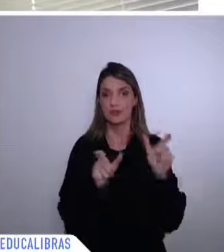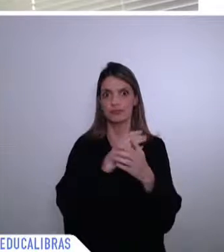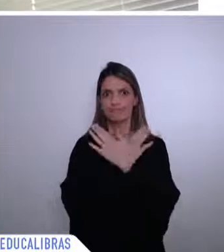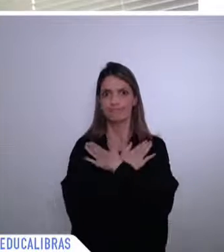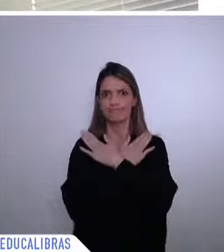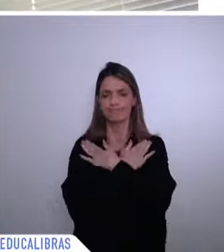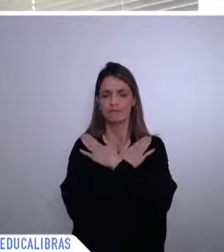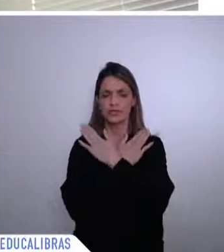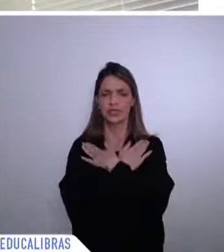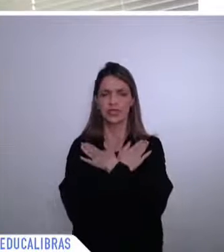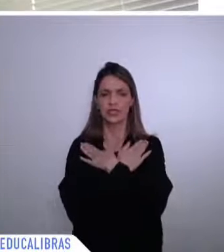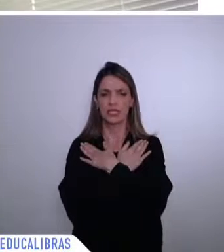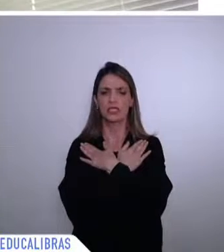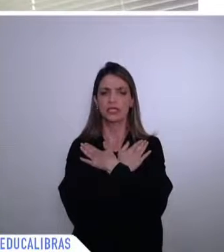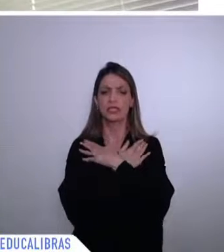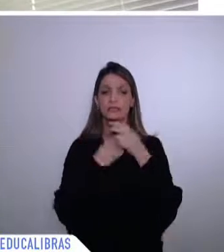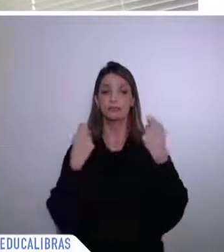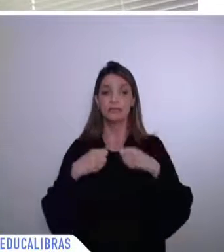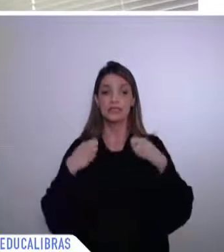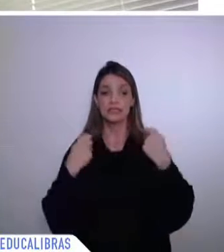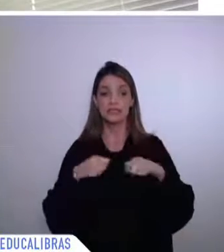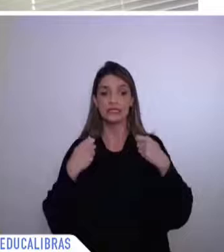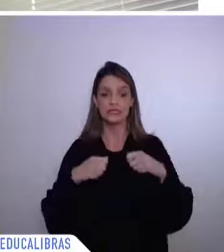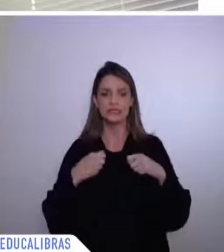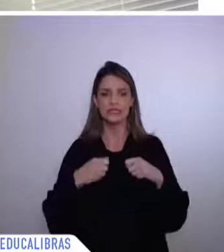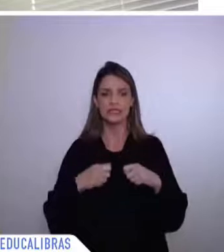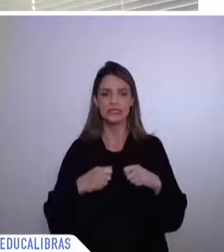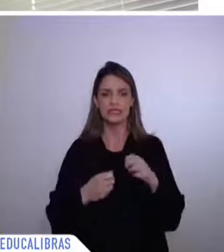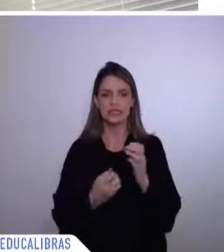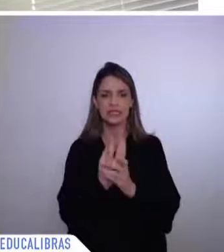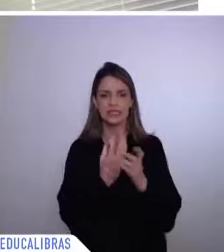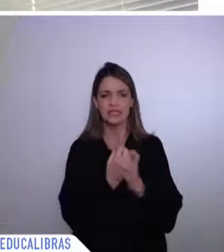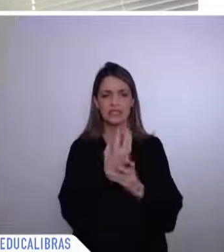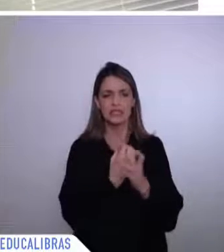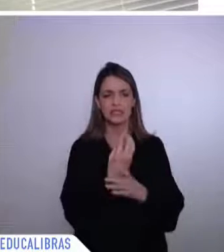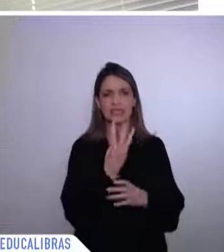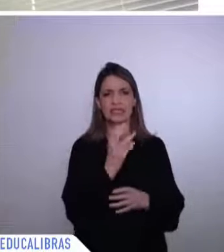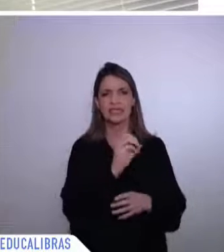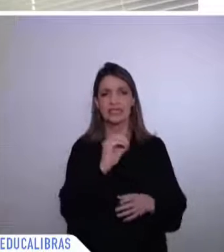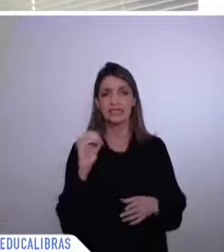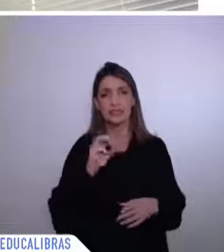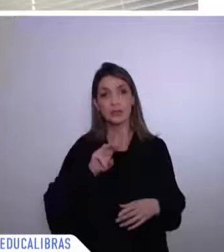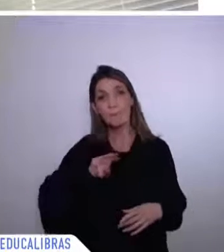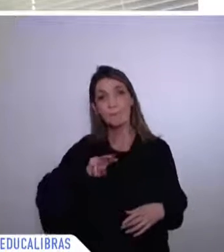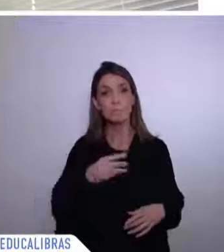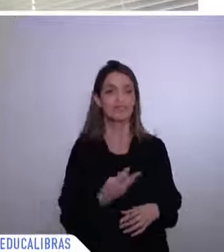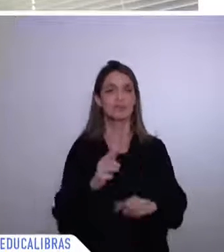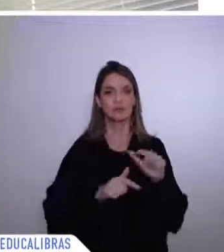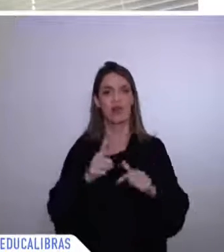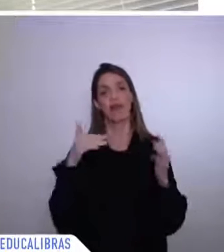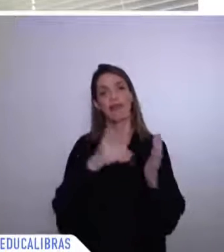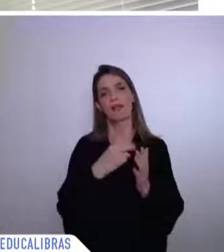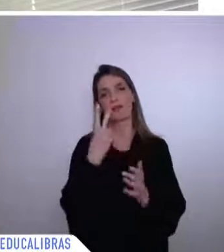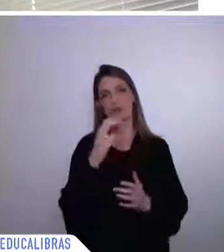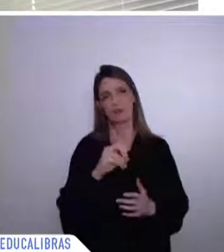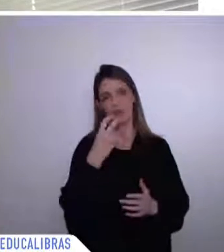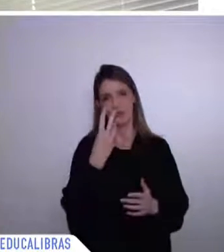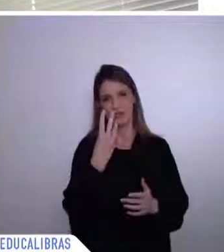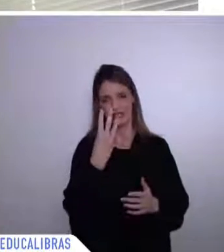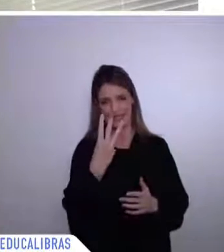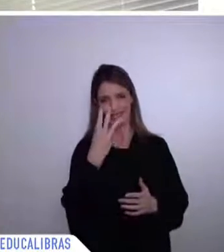million unemployed people back in the day, it was important to come up with 300 million jobs